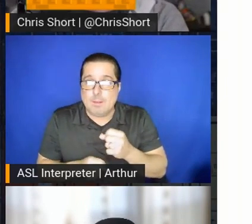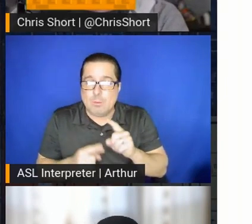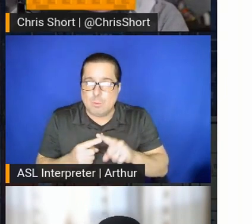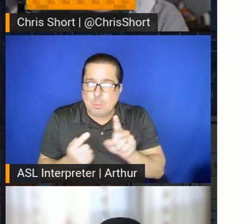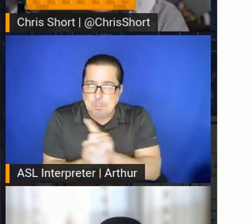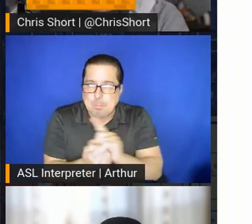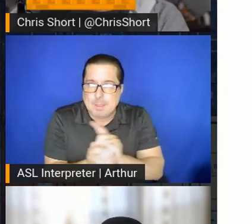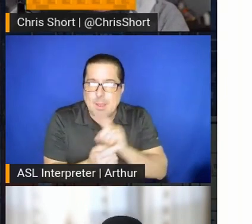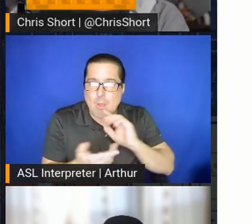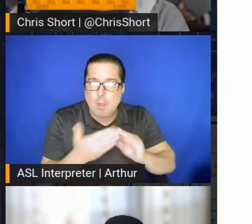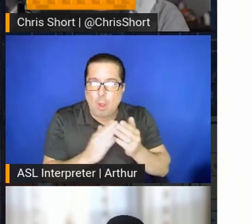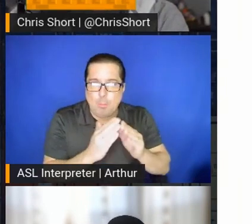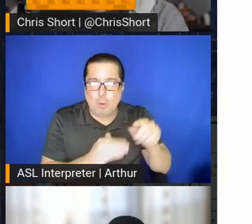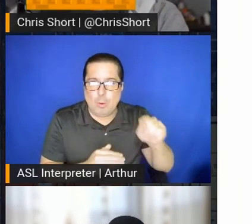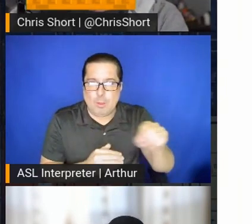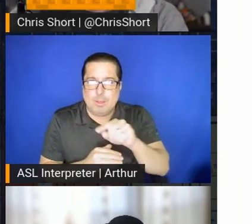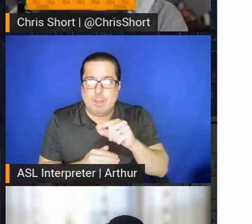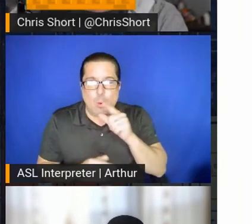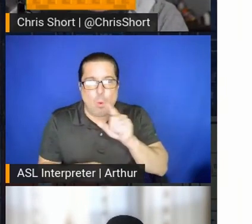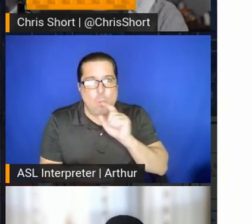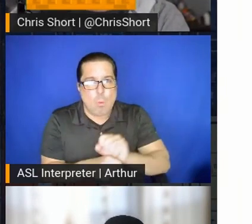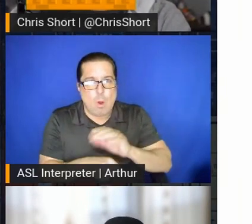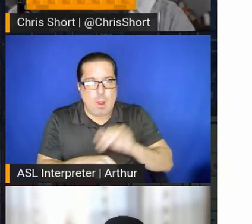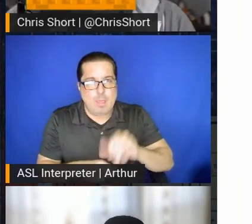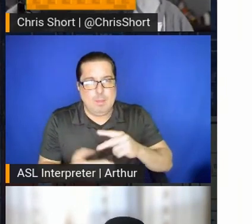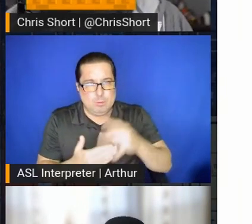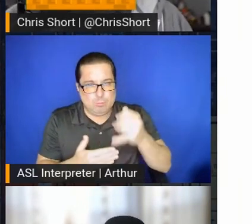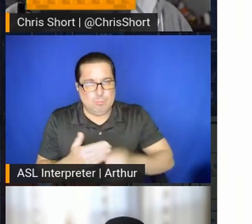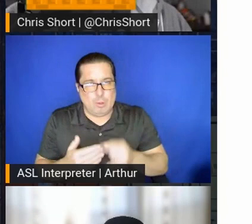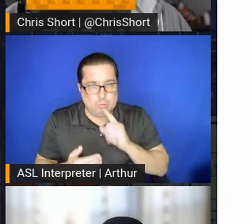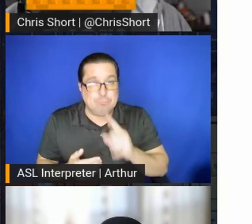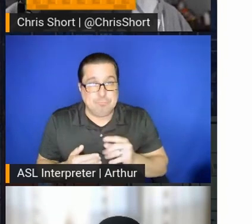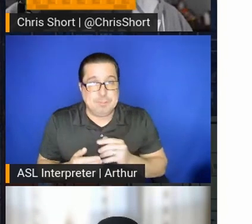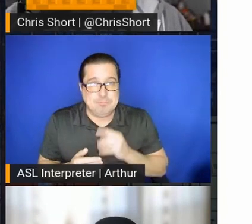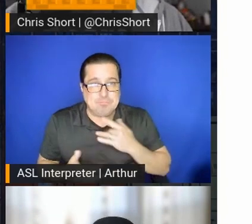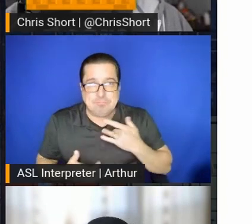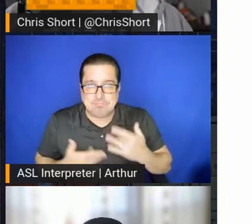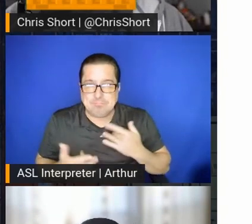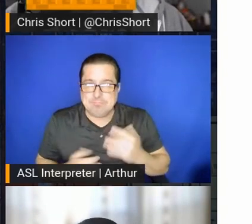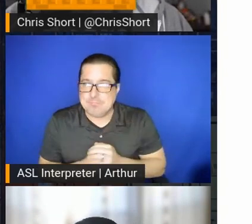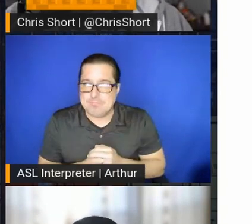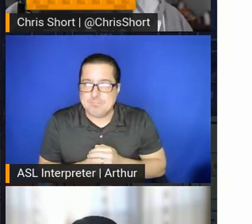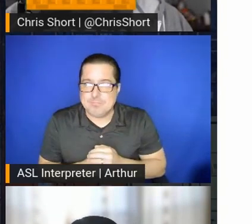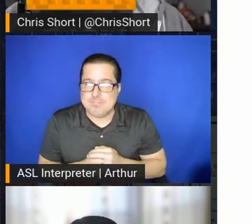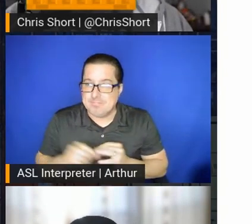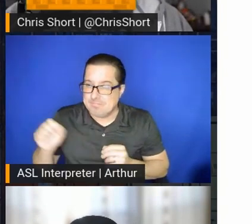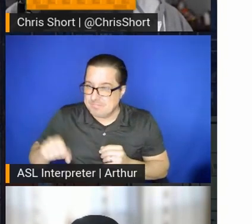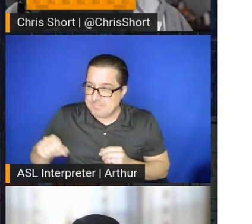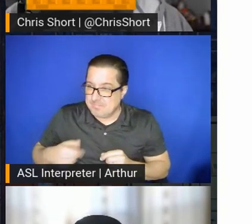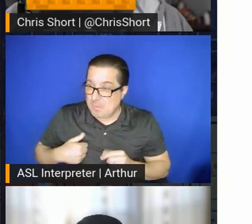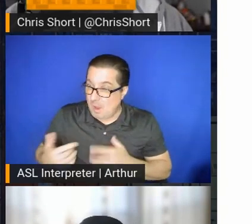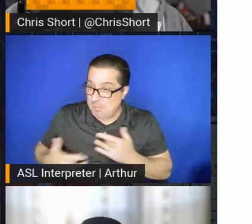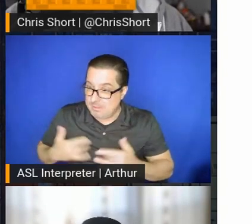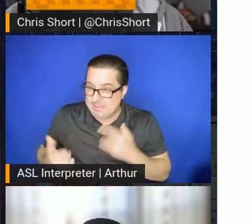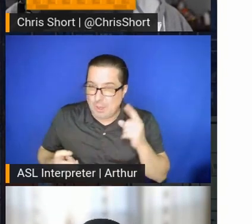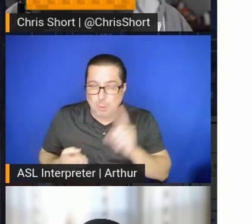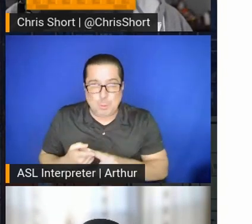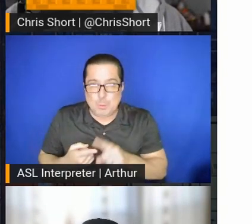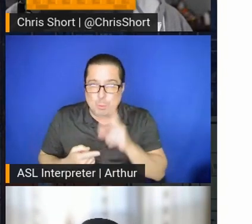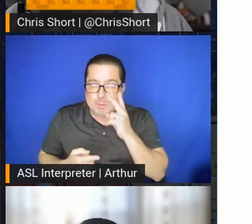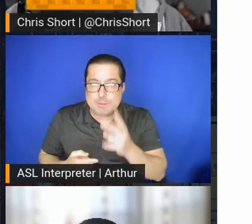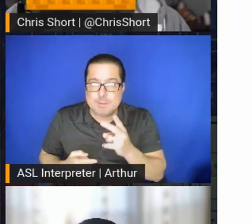the community who are working on this project. That'll be really fun. I mean, I'm excited just to